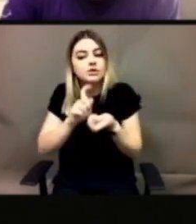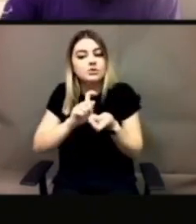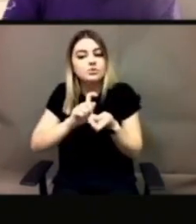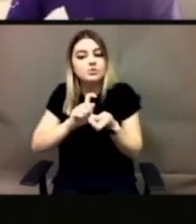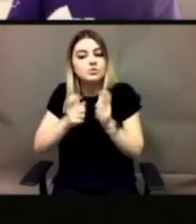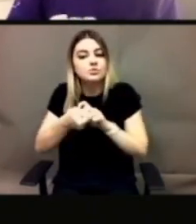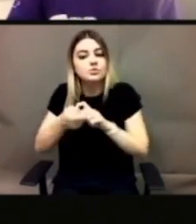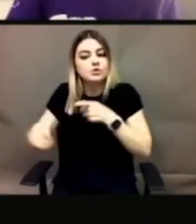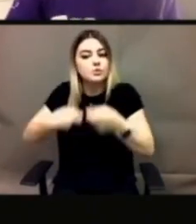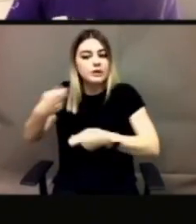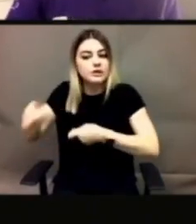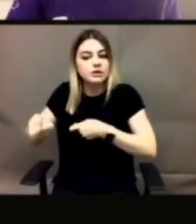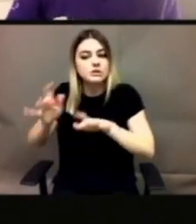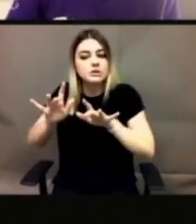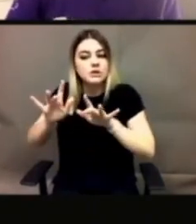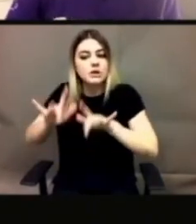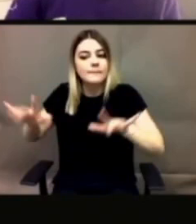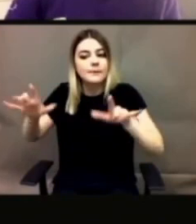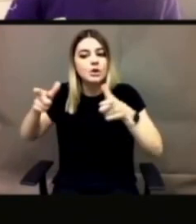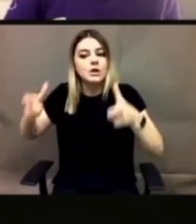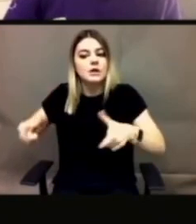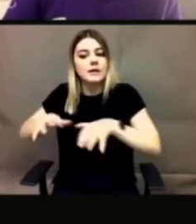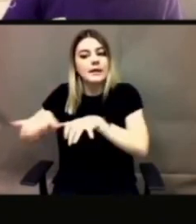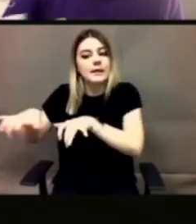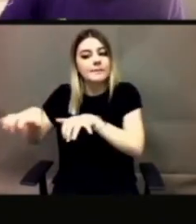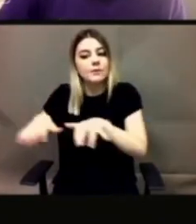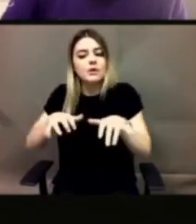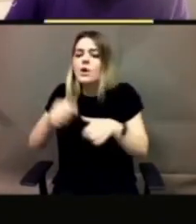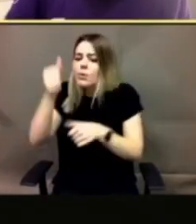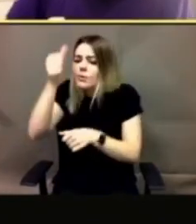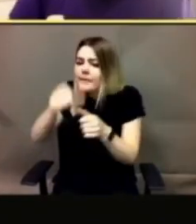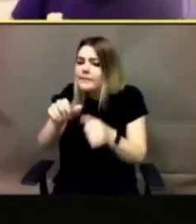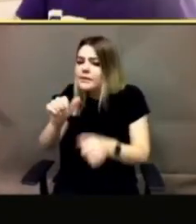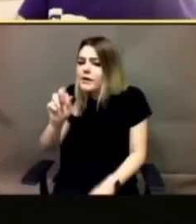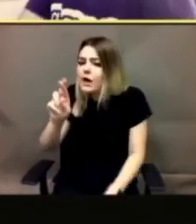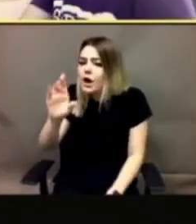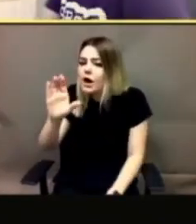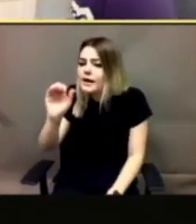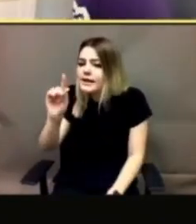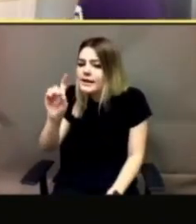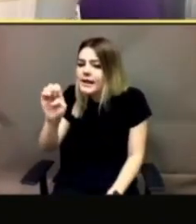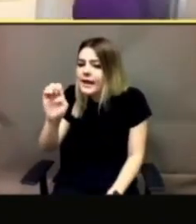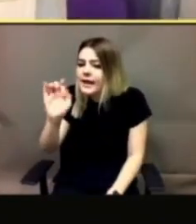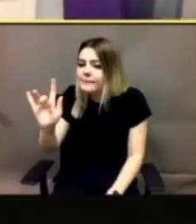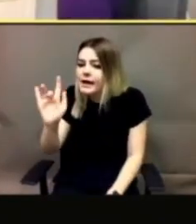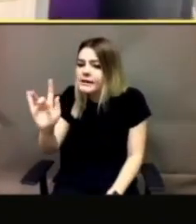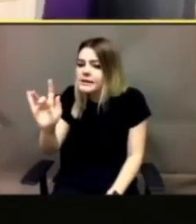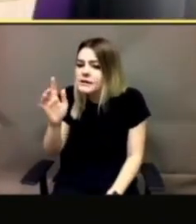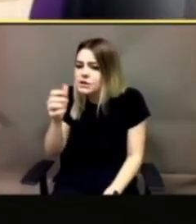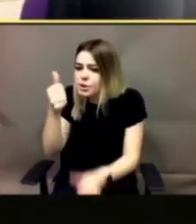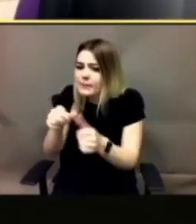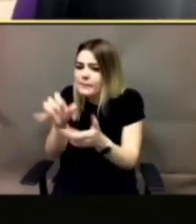have your arcade button? Remember how we talked about doing that, Eric and I? Oh, I forgot my arcade button.